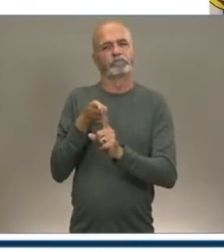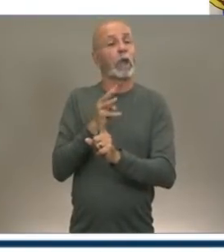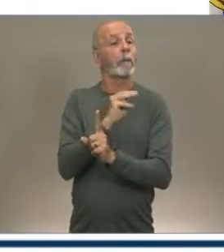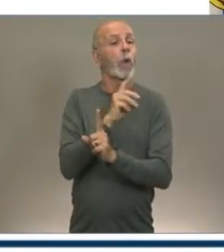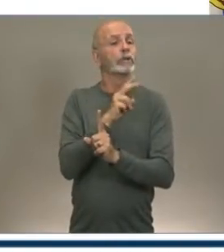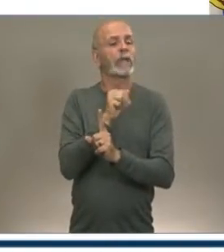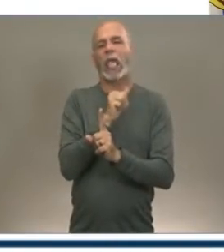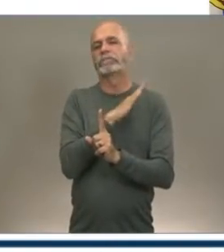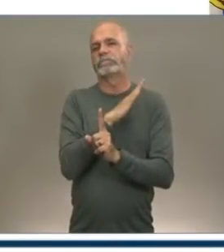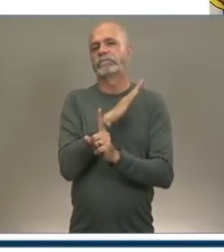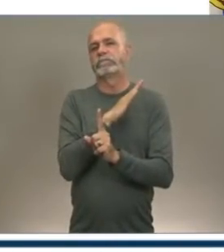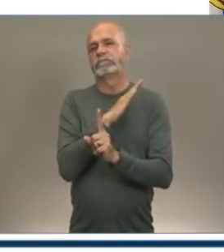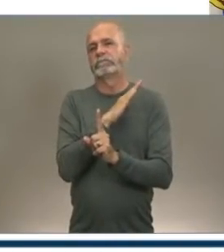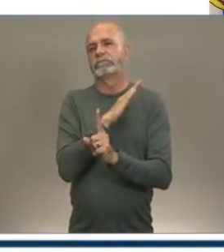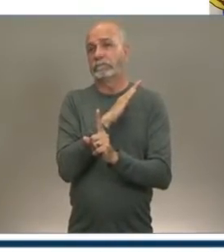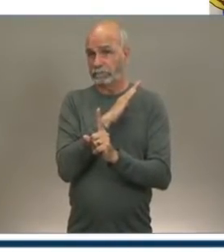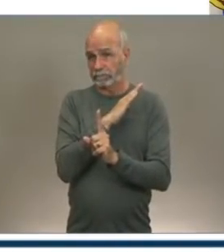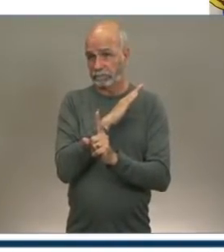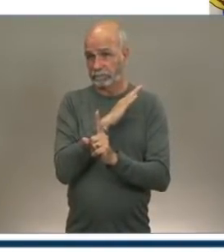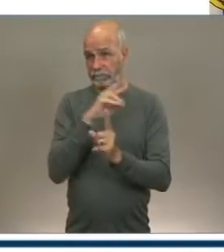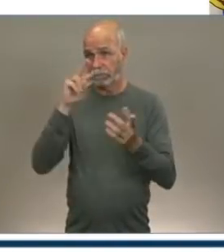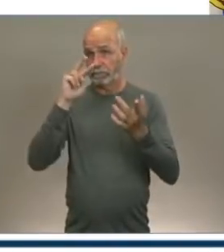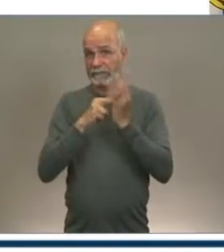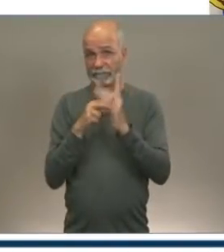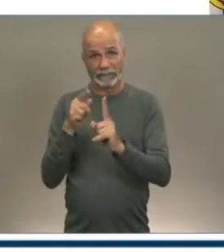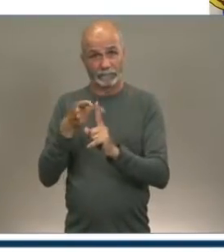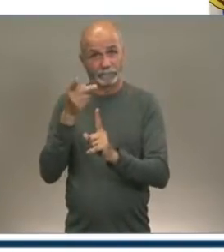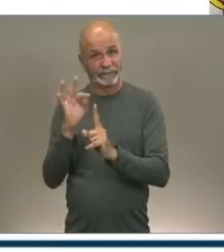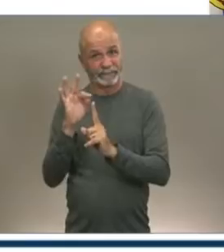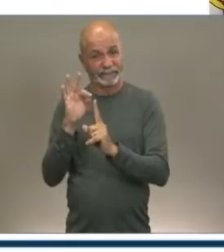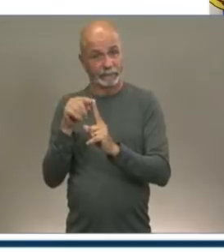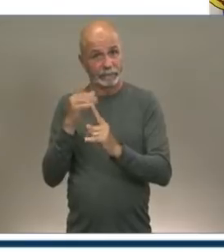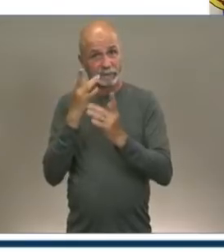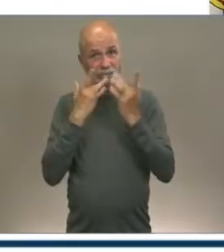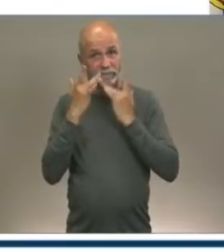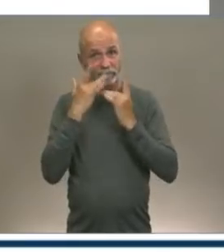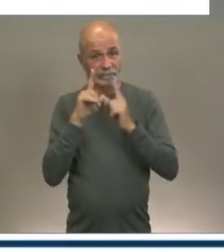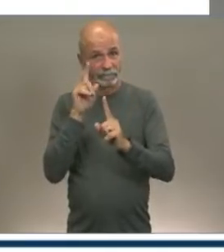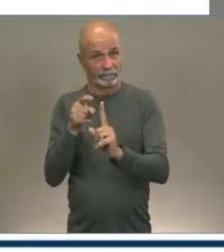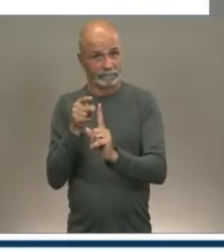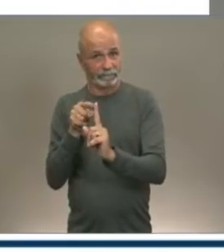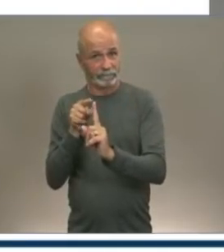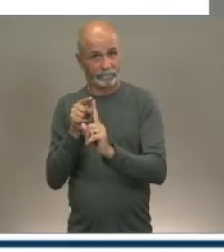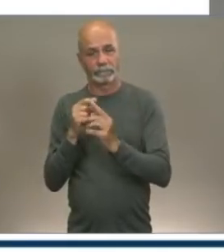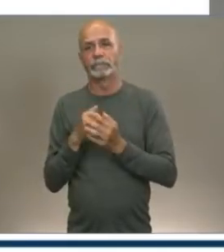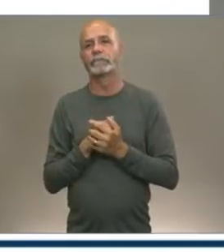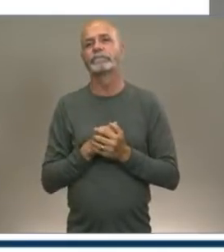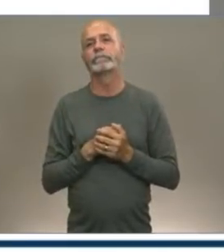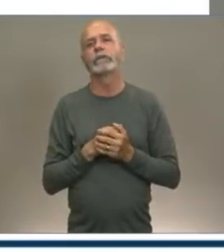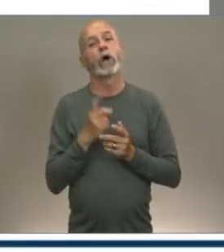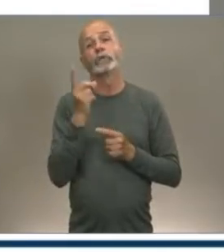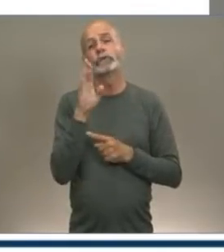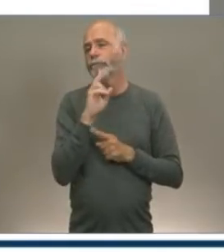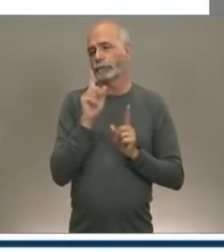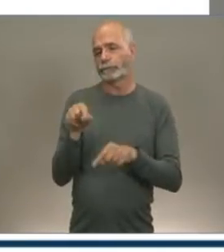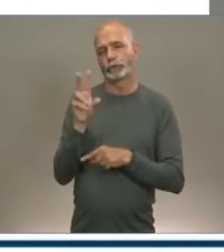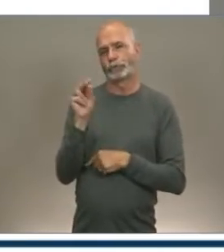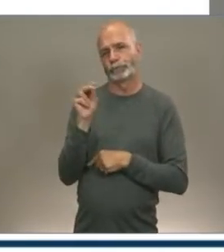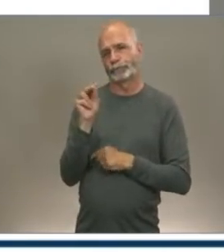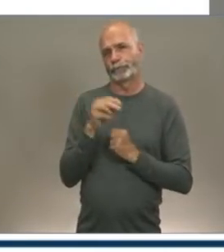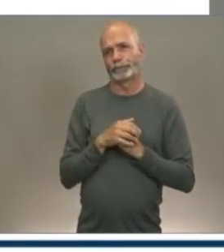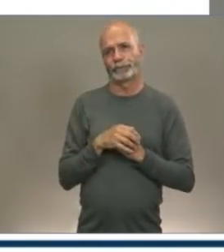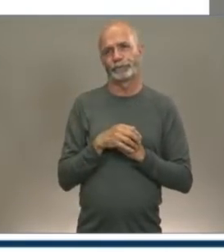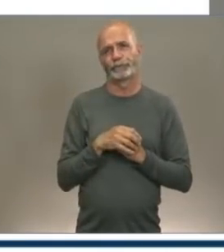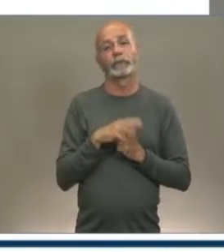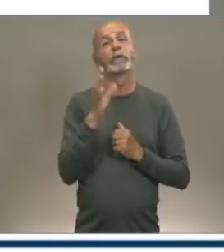province, is there a shortage of Pfizer? No, we don't have a shortage of Pfizer. We were informed yesterday that in July we're going to